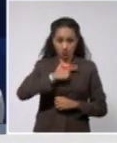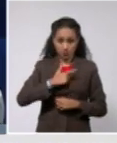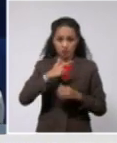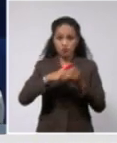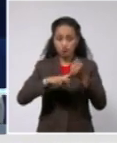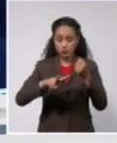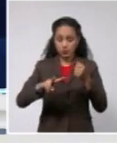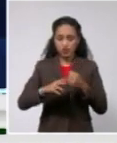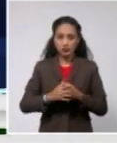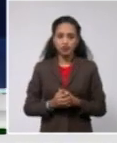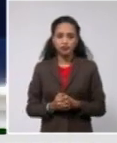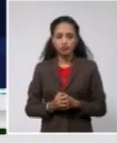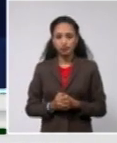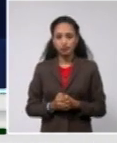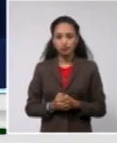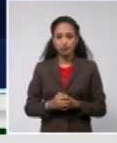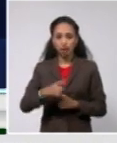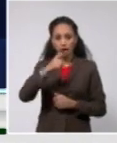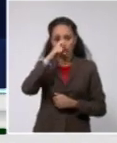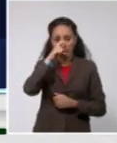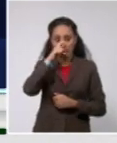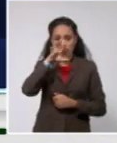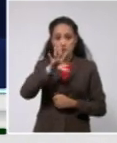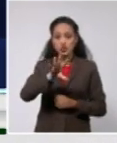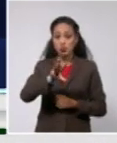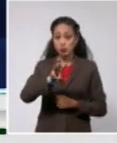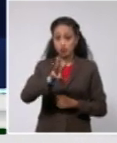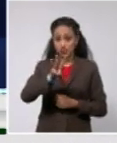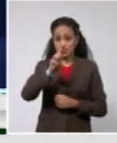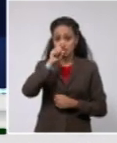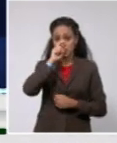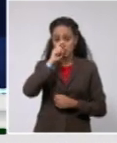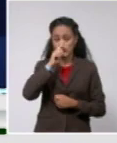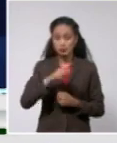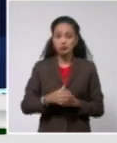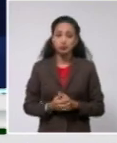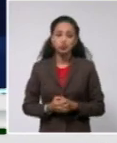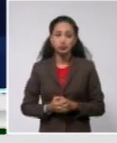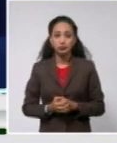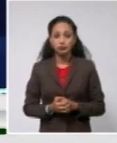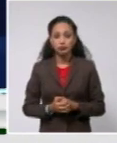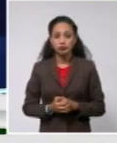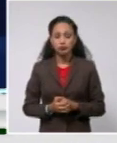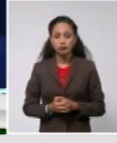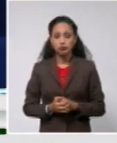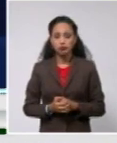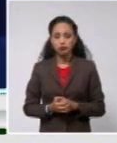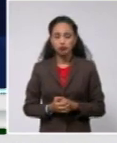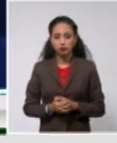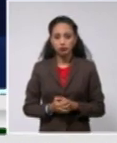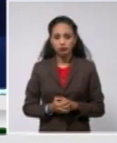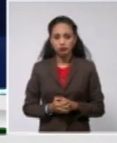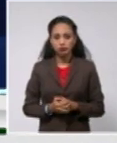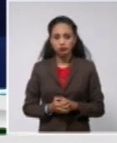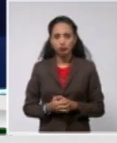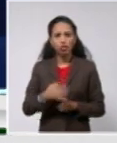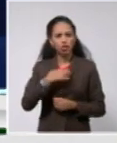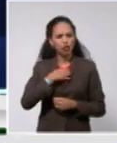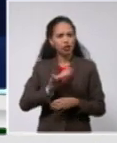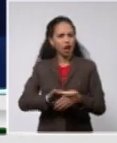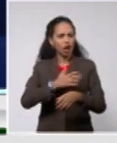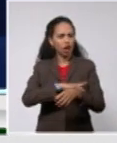was a 53-year-old woman from Ciego de Ávila, suffering from some pre-existing health